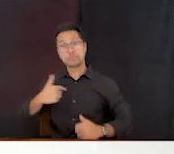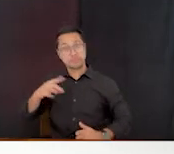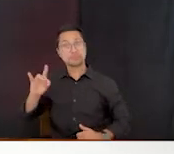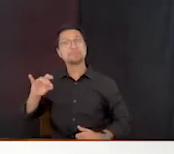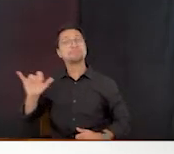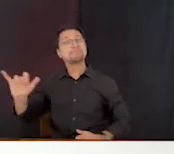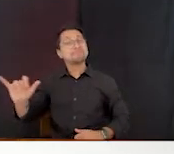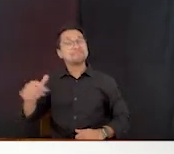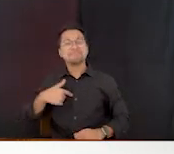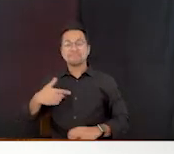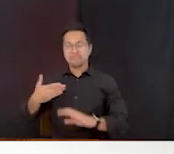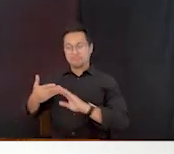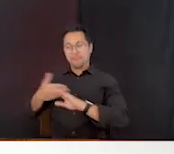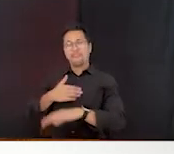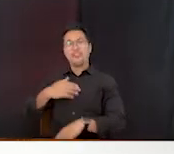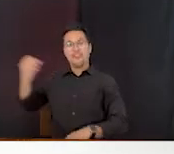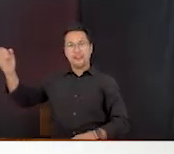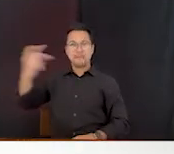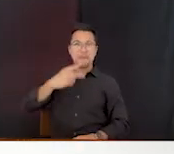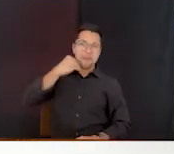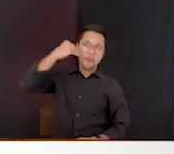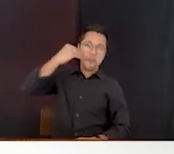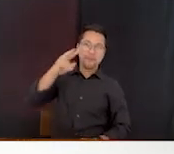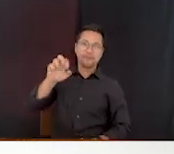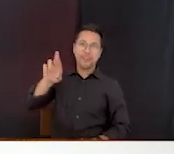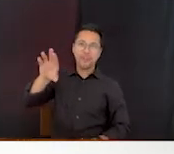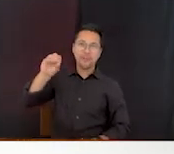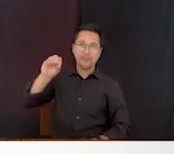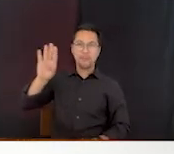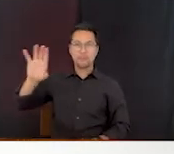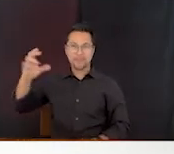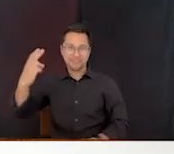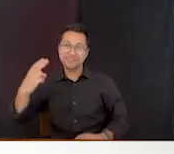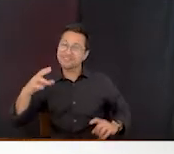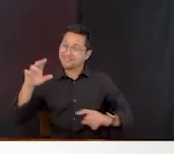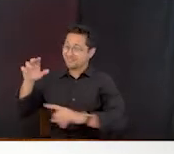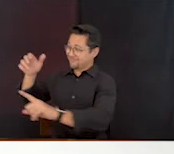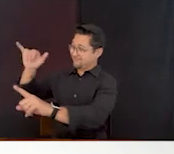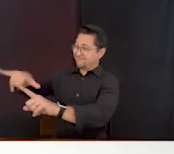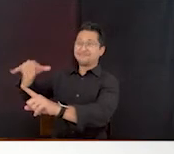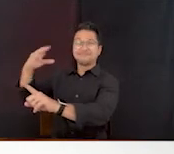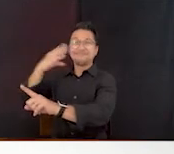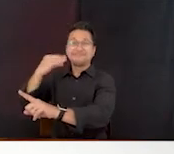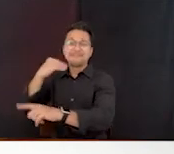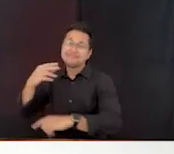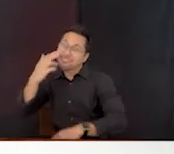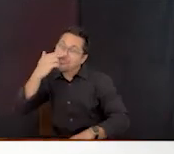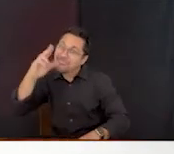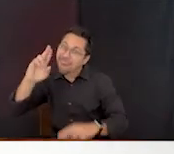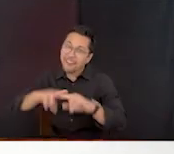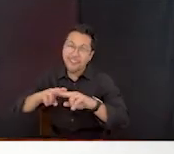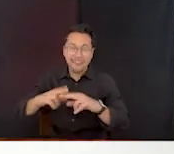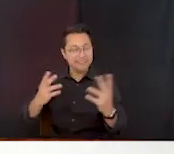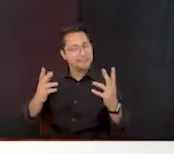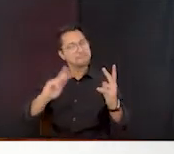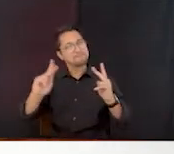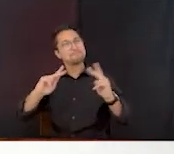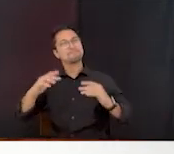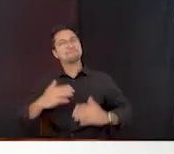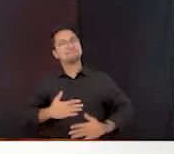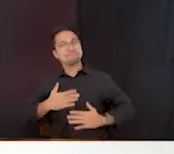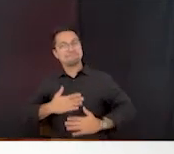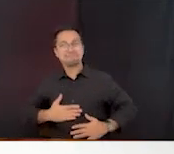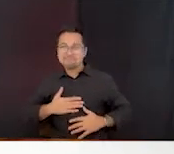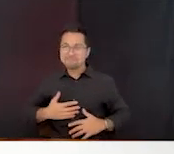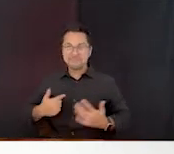back to Vero Beach, and that was a fun experience. People liked it. I was literally just